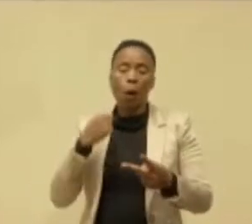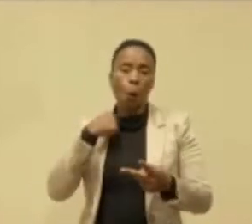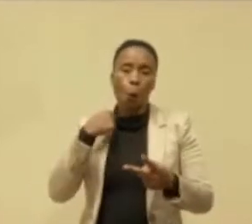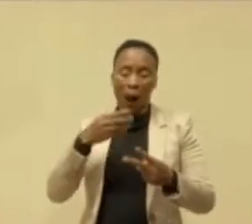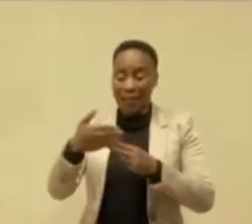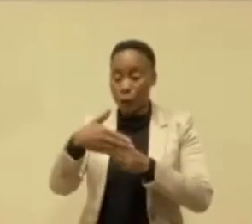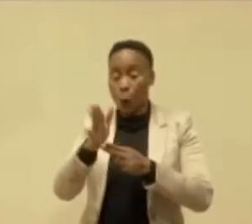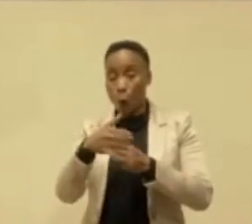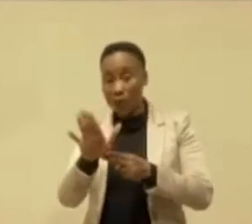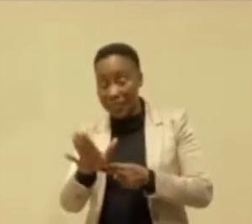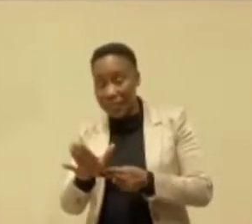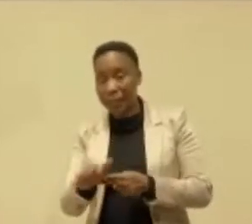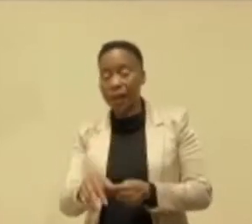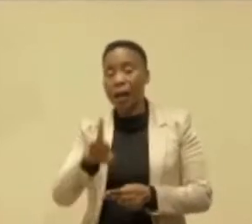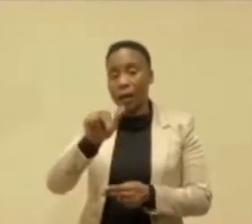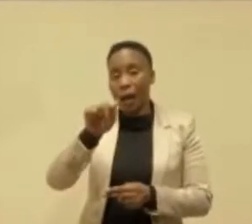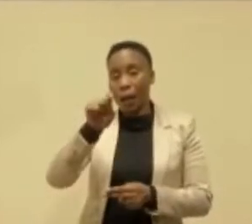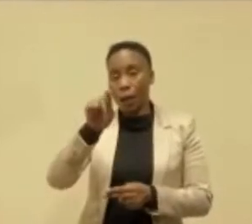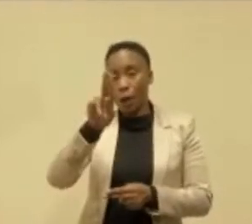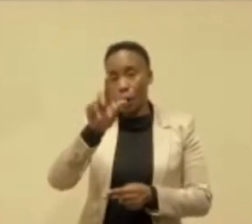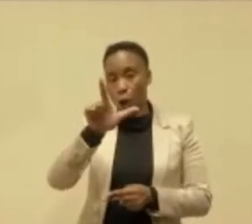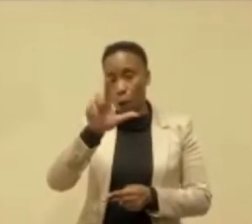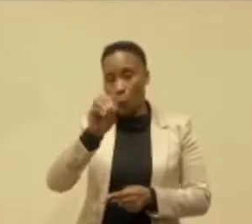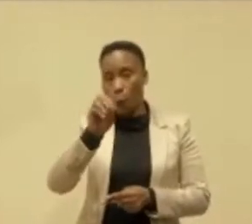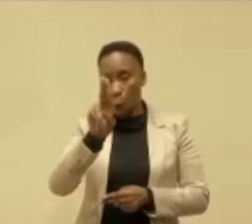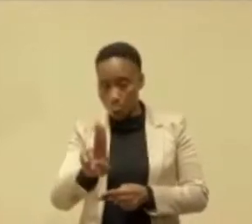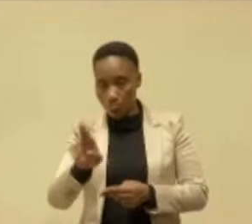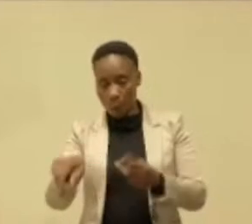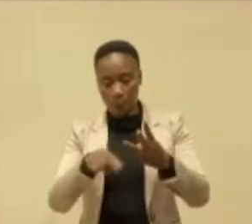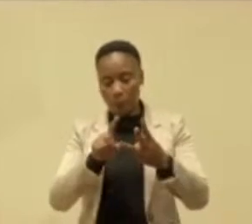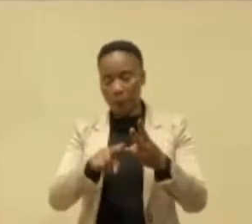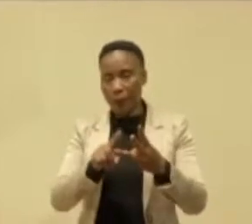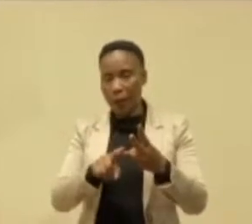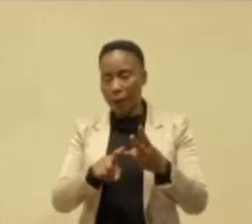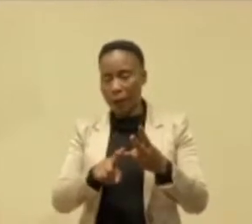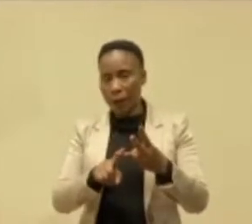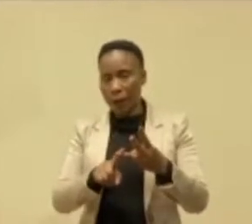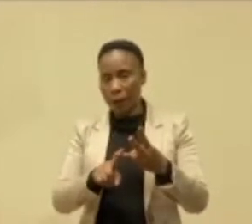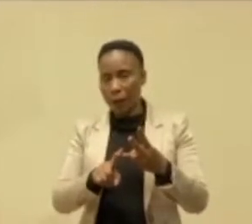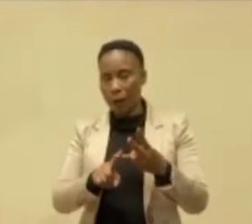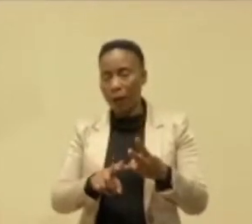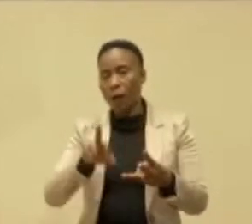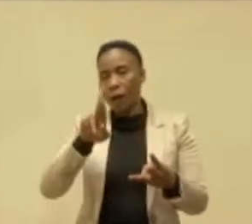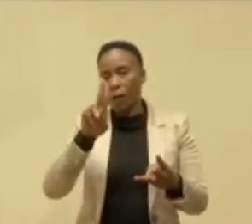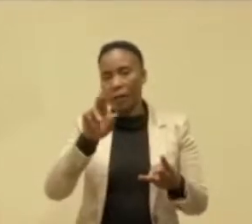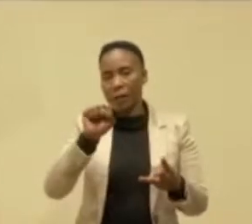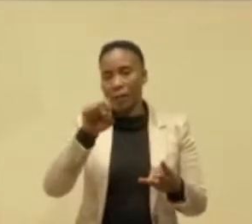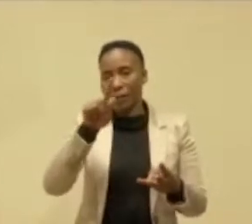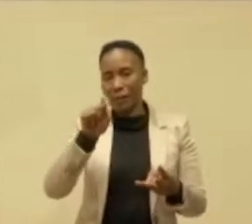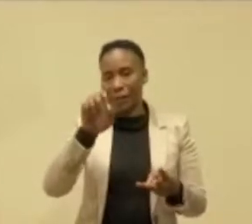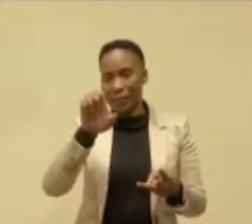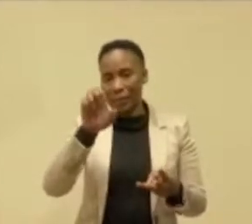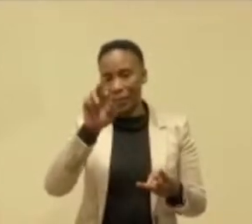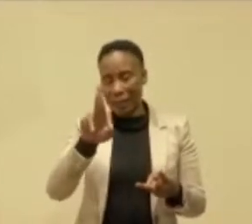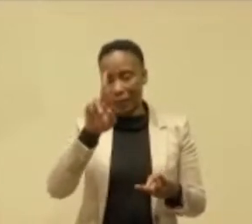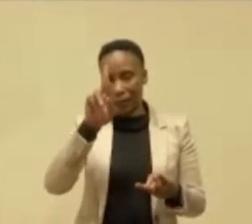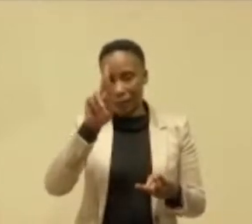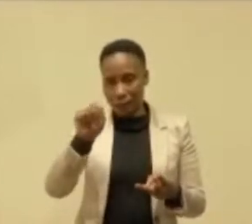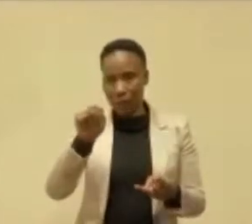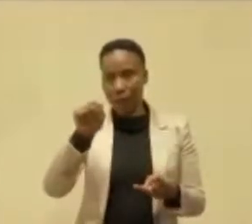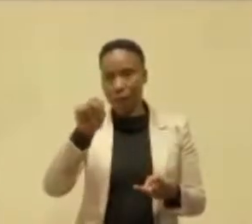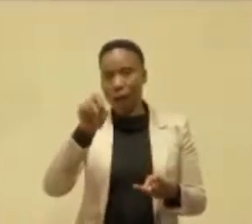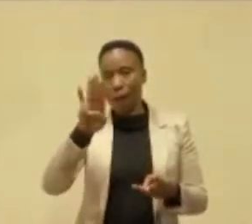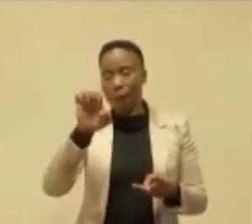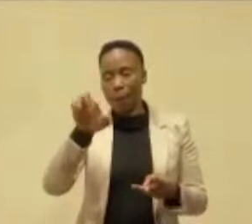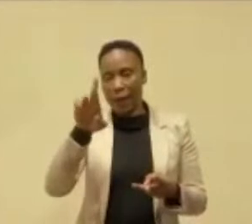or safe houses coraco establishment of state-run safe house cora steinberg which is donated by